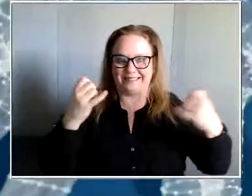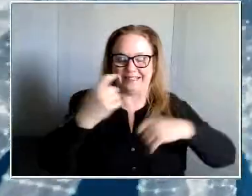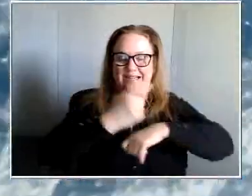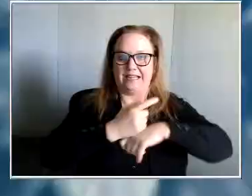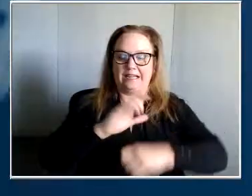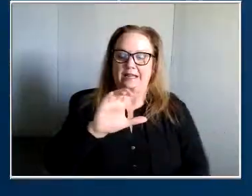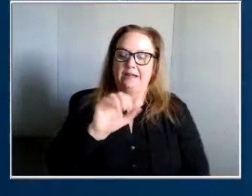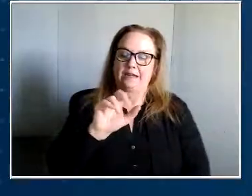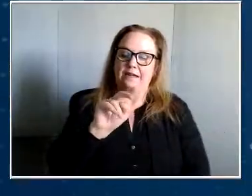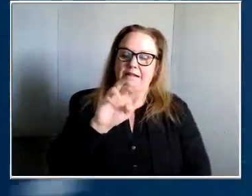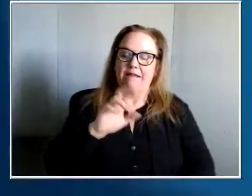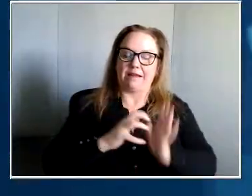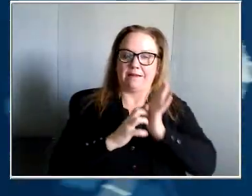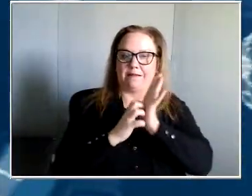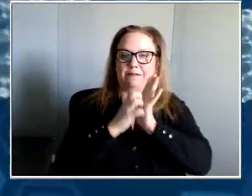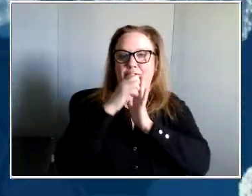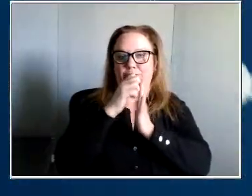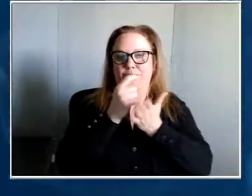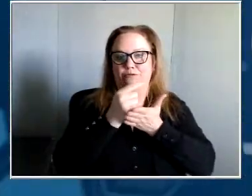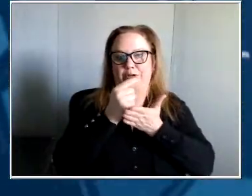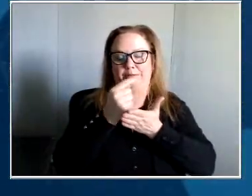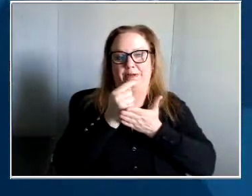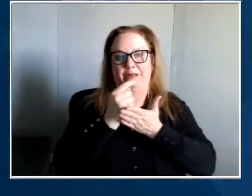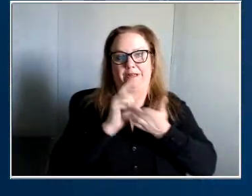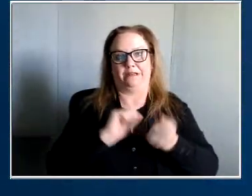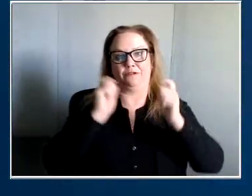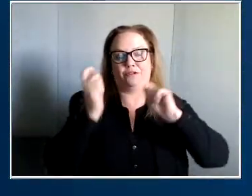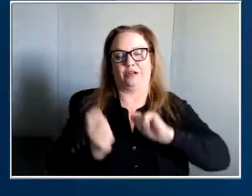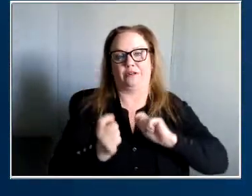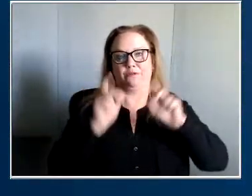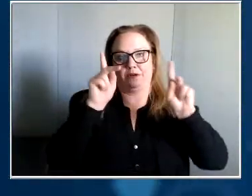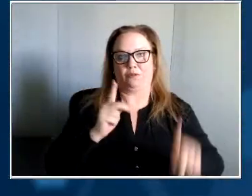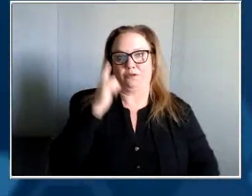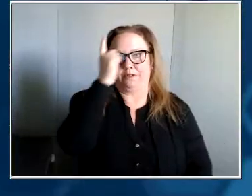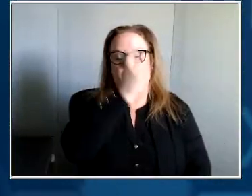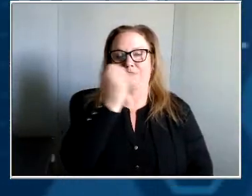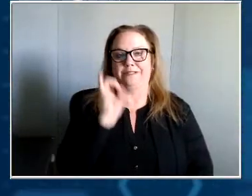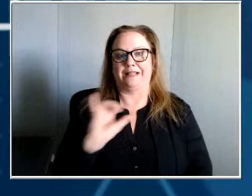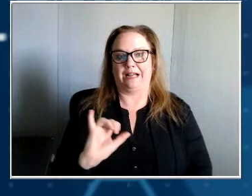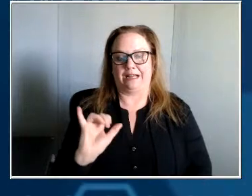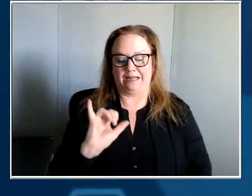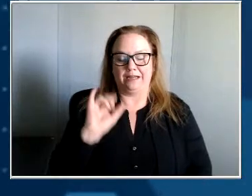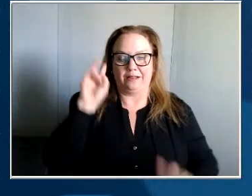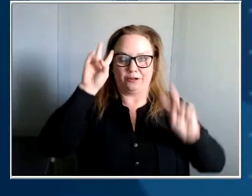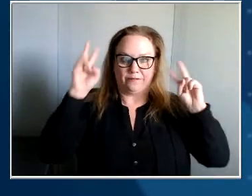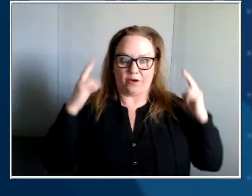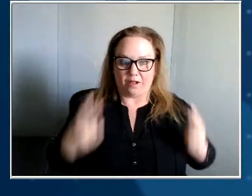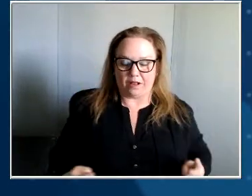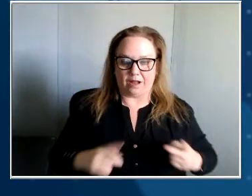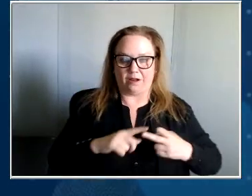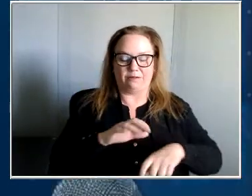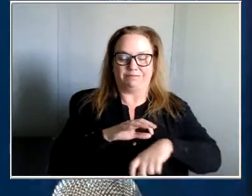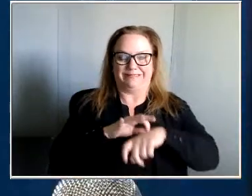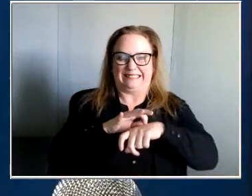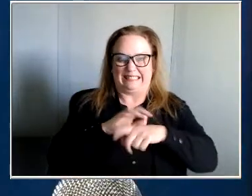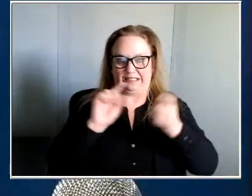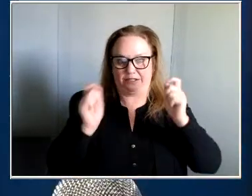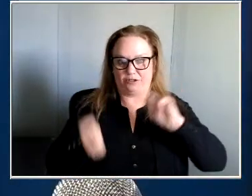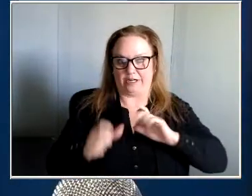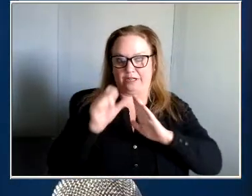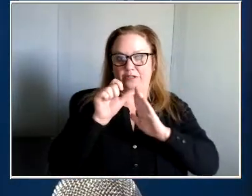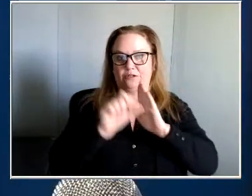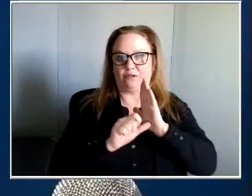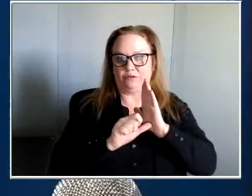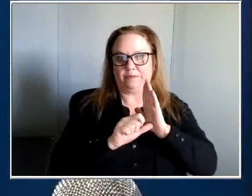can change a patient's appearance, and some patients lose their hair. Their skin might change, and surgery might remove part of their